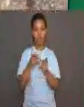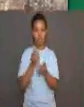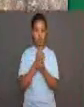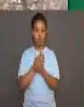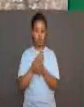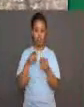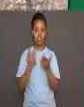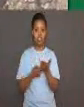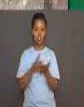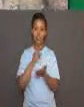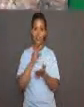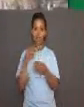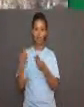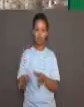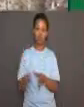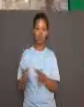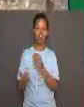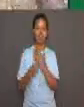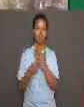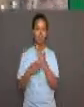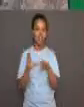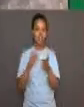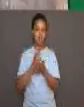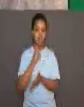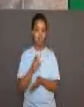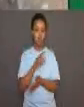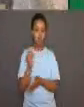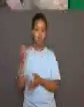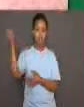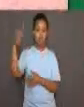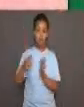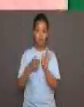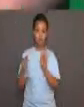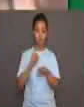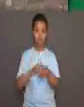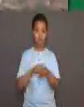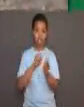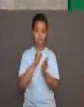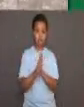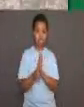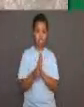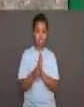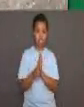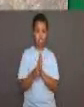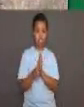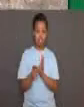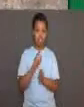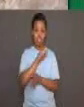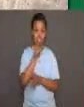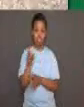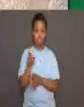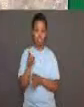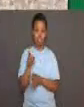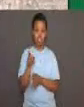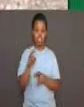water loss. If they are exposed to light, for example, if you lift up a log